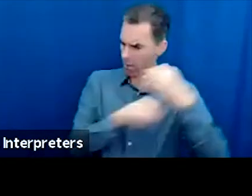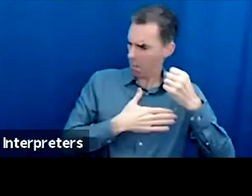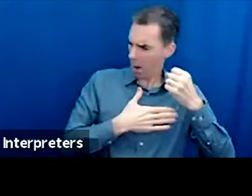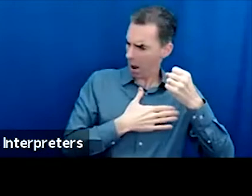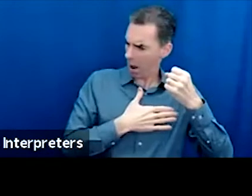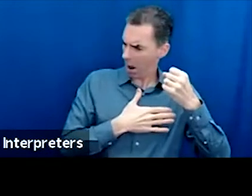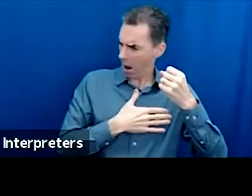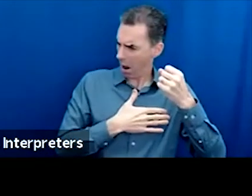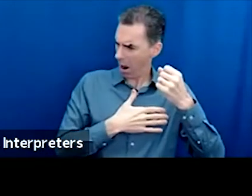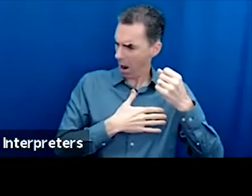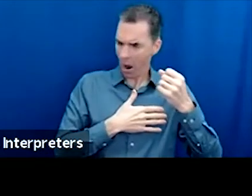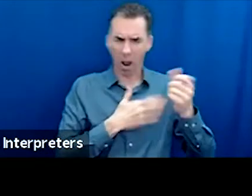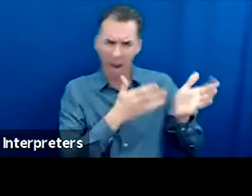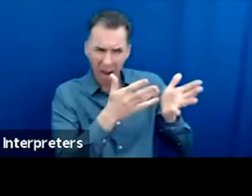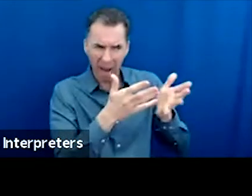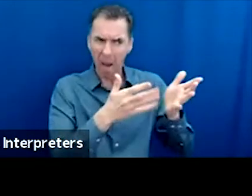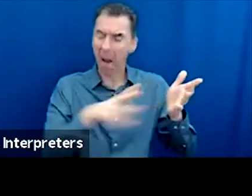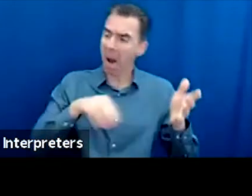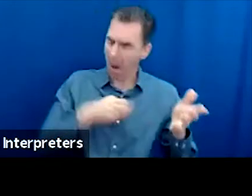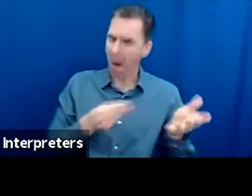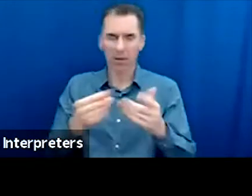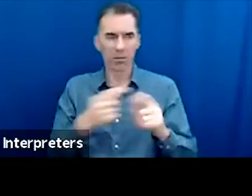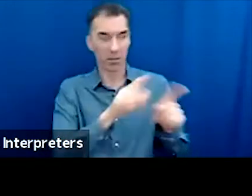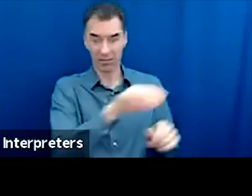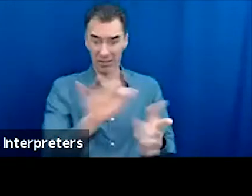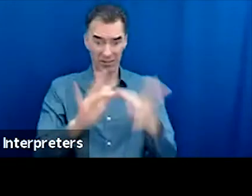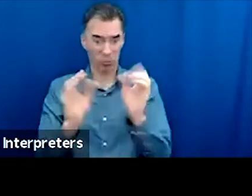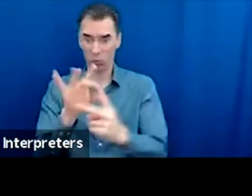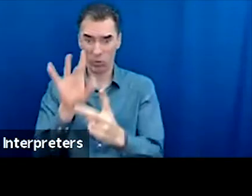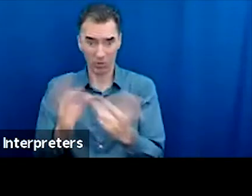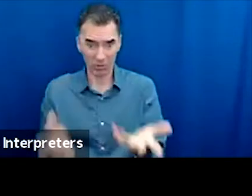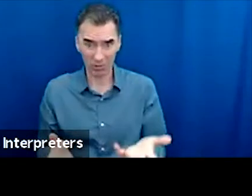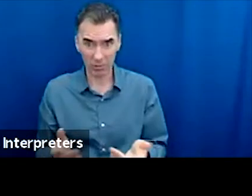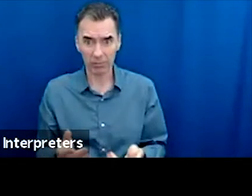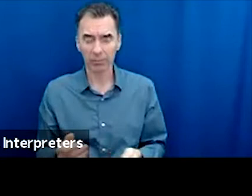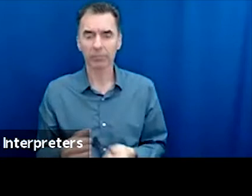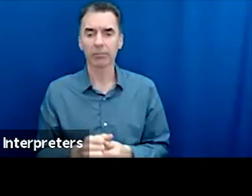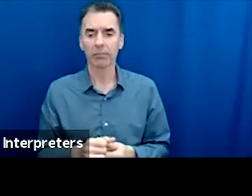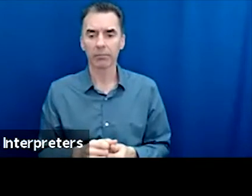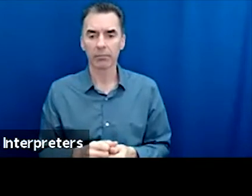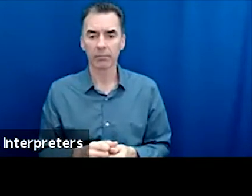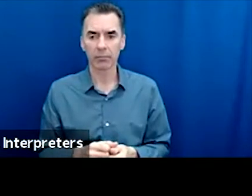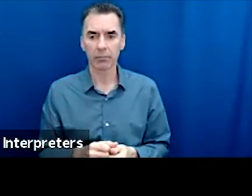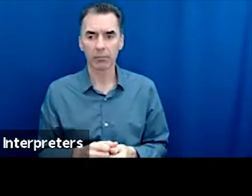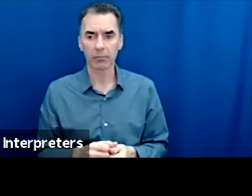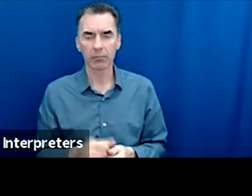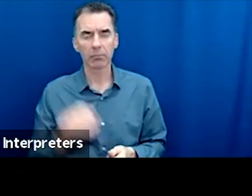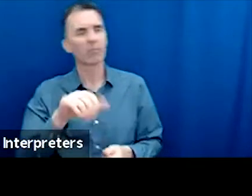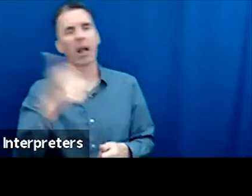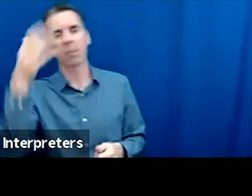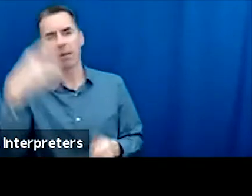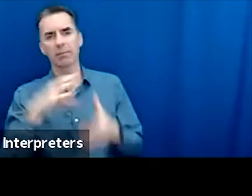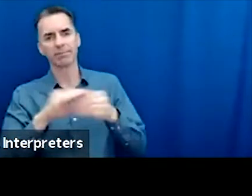Just, yeah. Hey, Right. Keith, I wonder, I have a question about that myself. I don't know if my audio is working. It is, yeah.